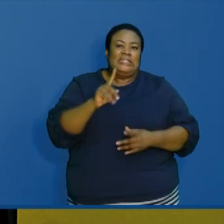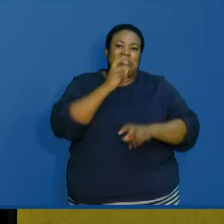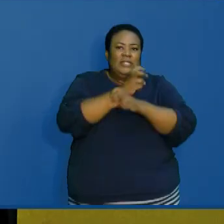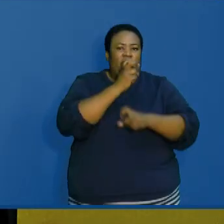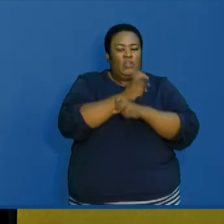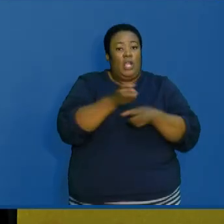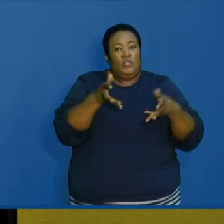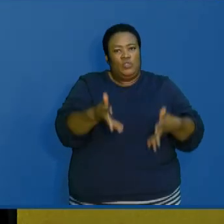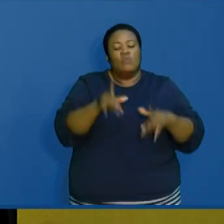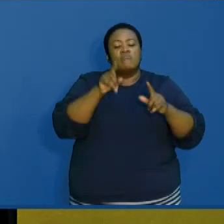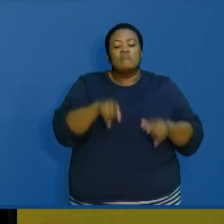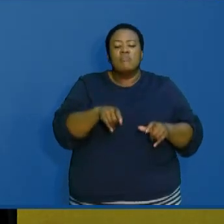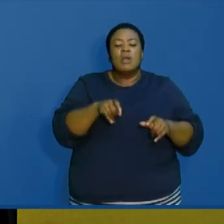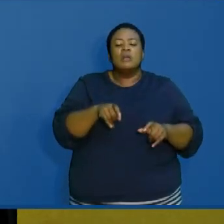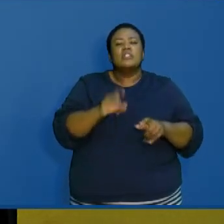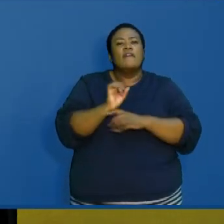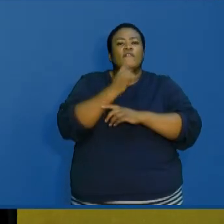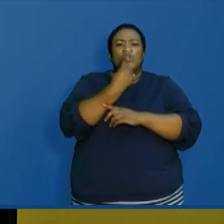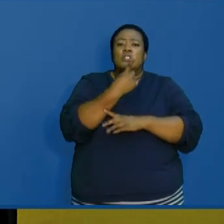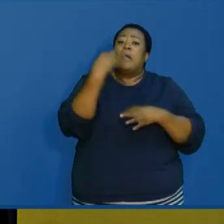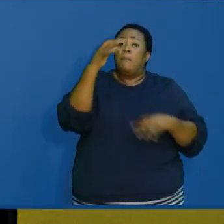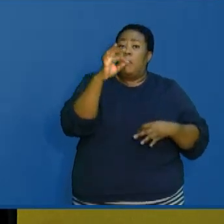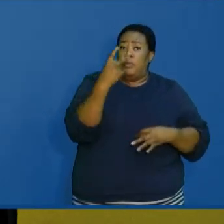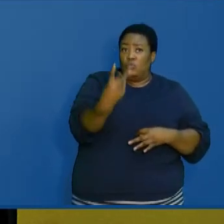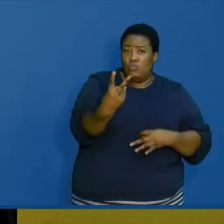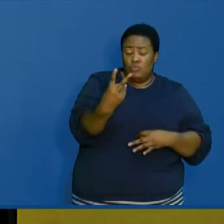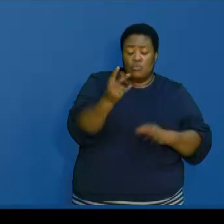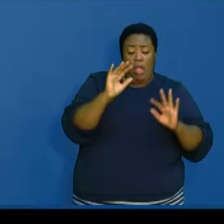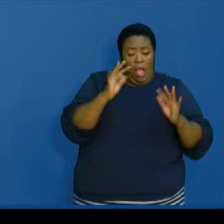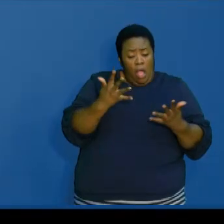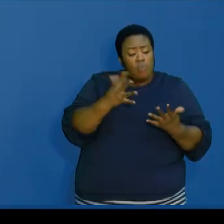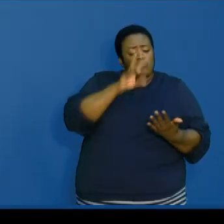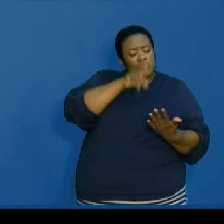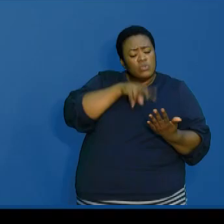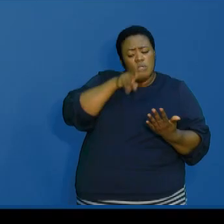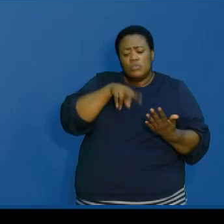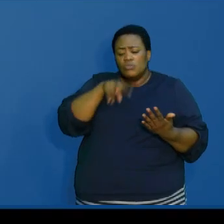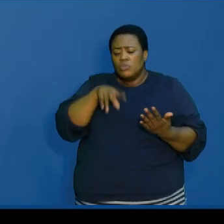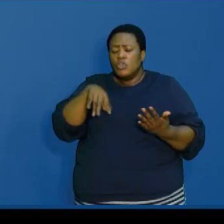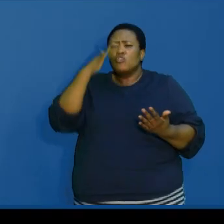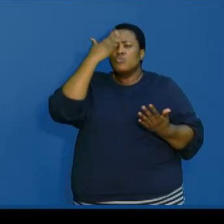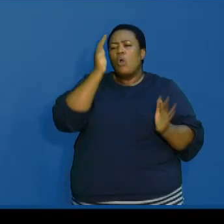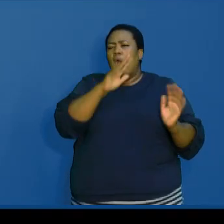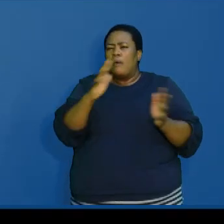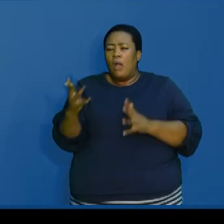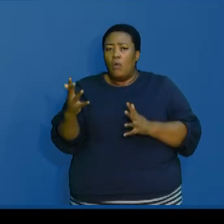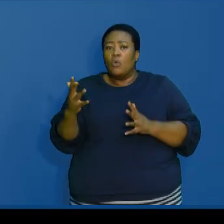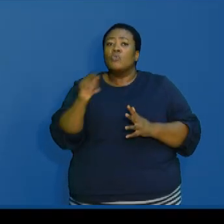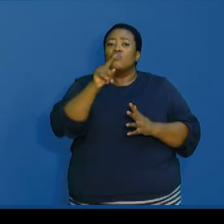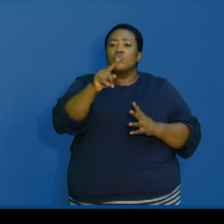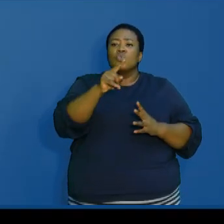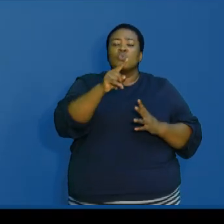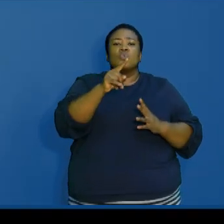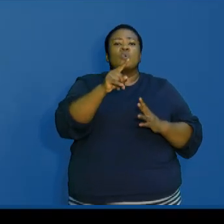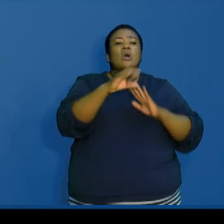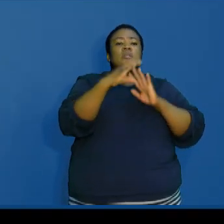questions. Your questions in paper 2 look like this. You have got 4 sections.